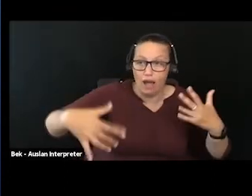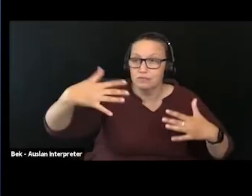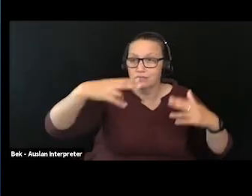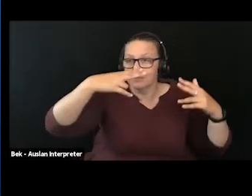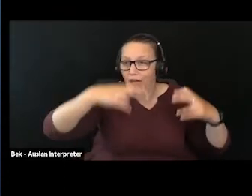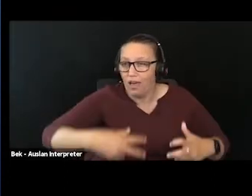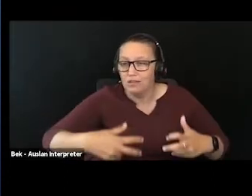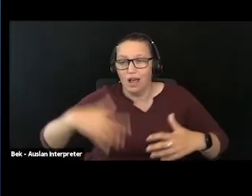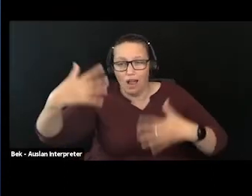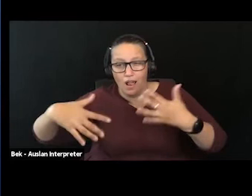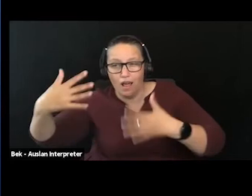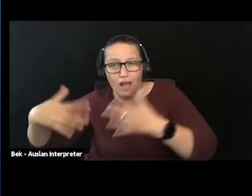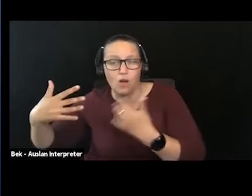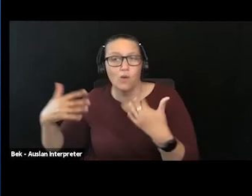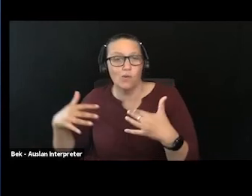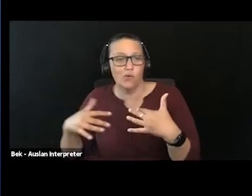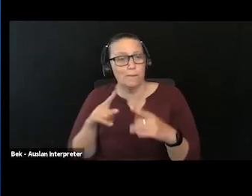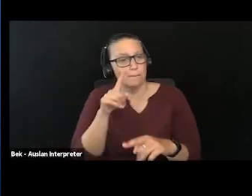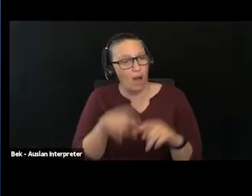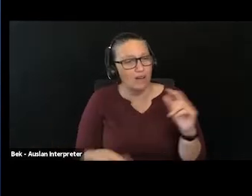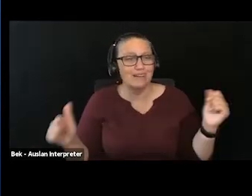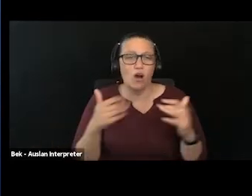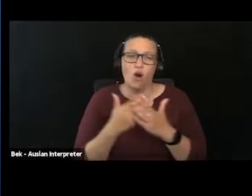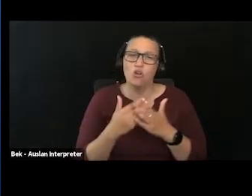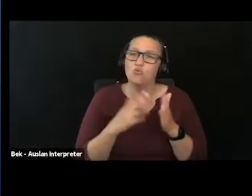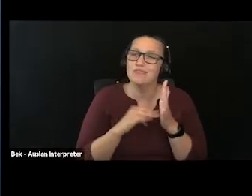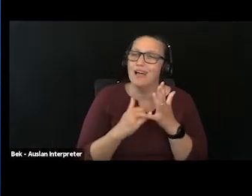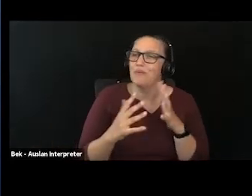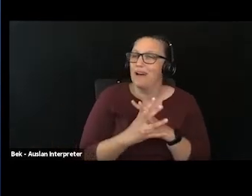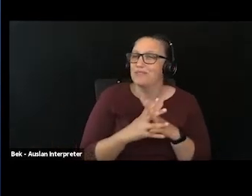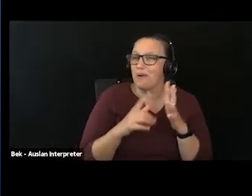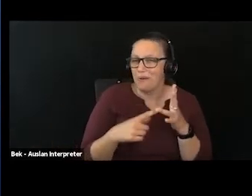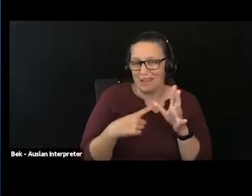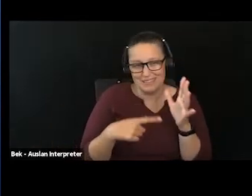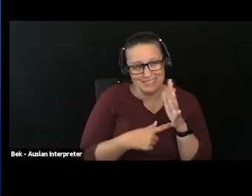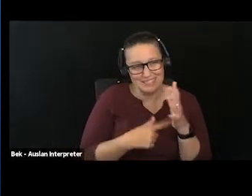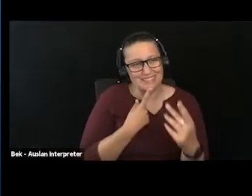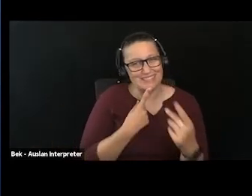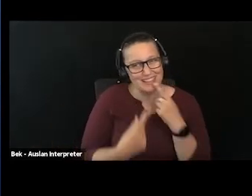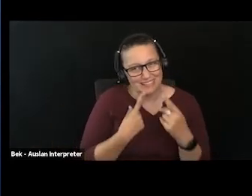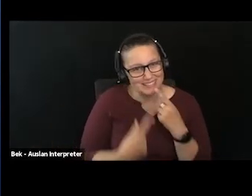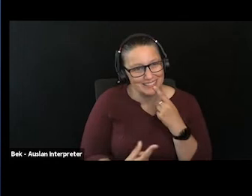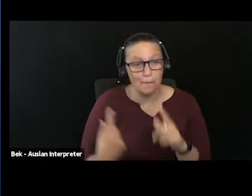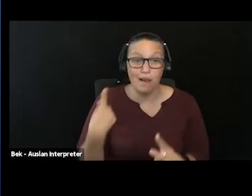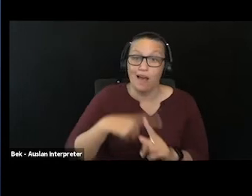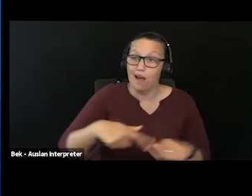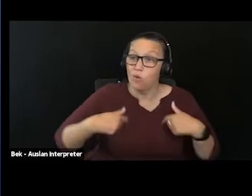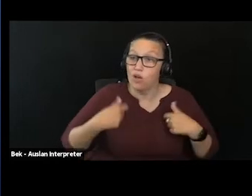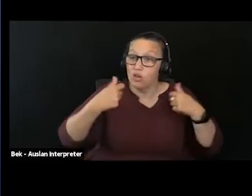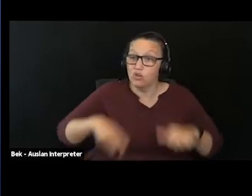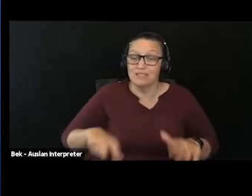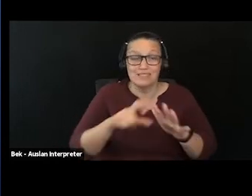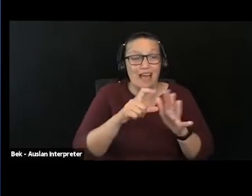were primarily done on the New South Wales OAT program data, but we also used data from the published literature